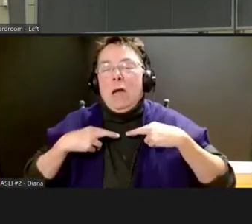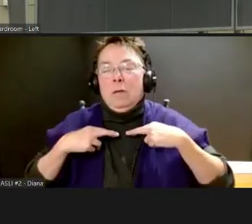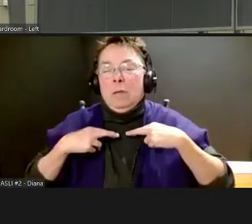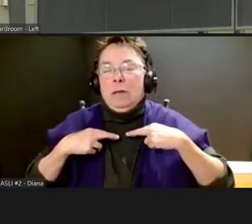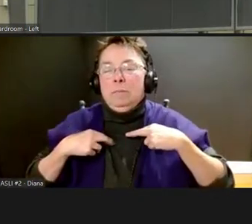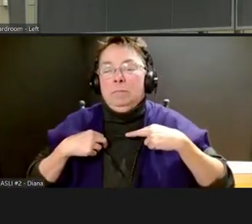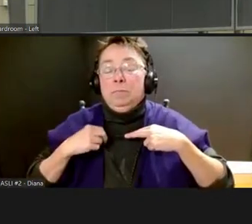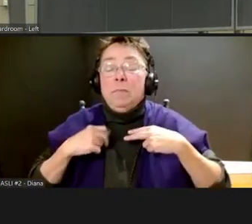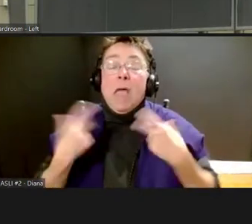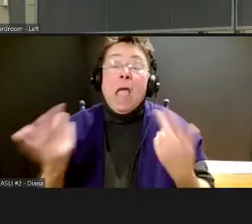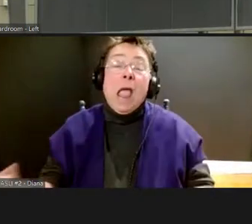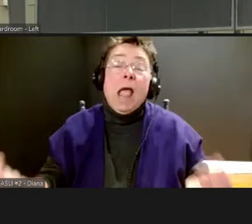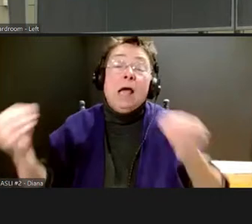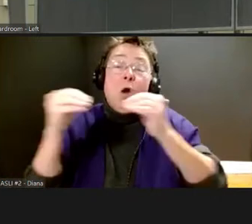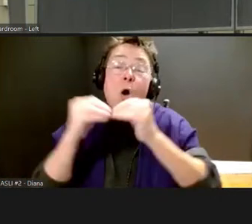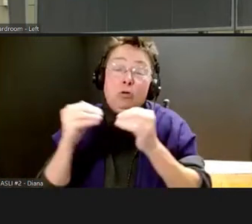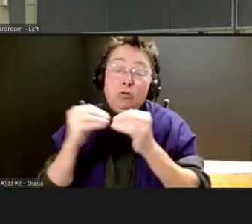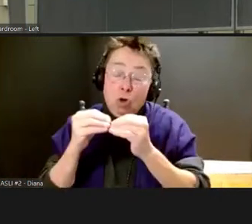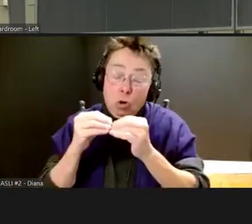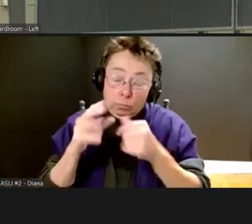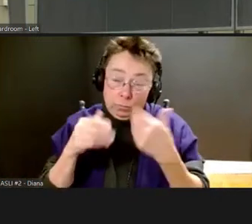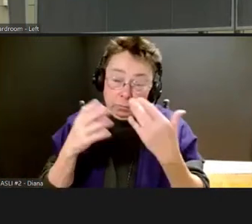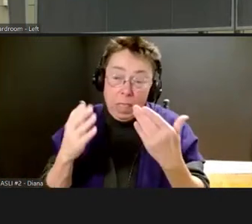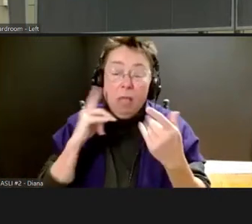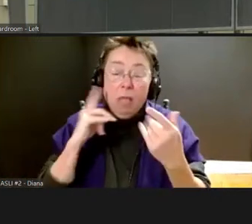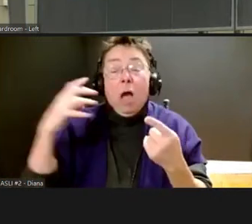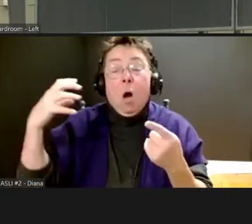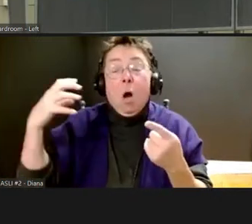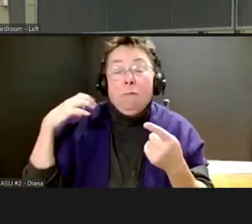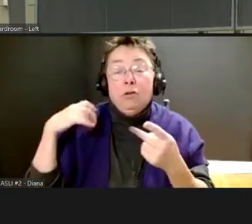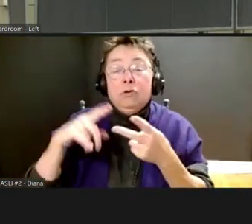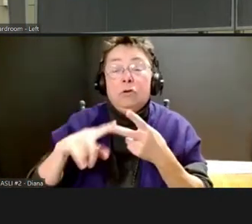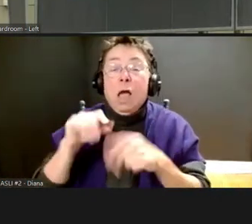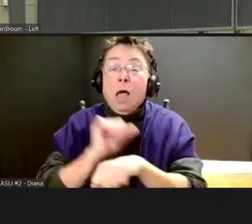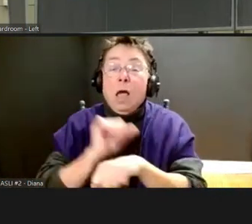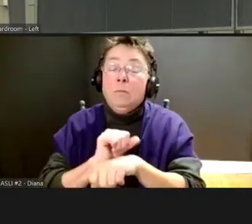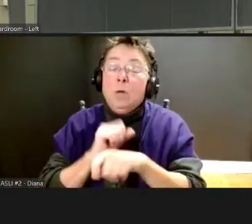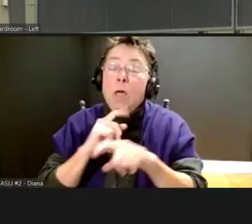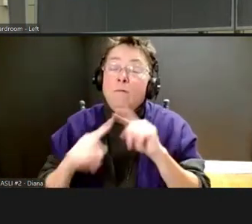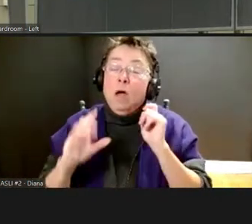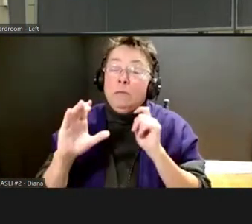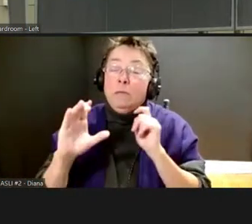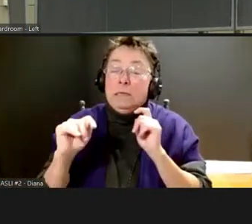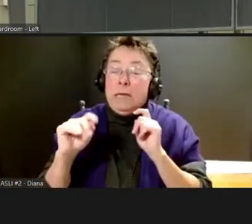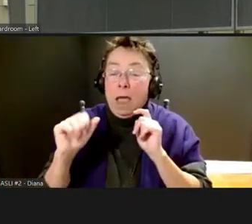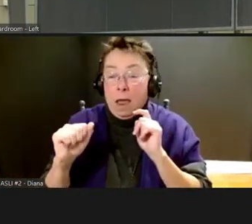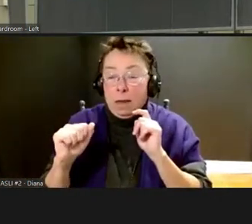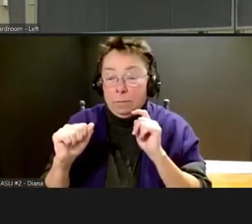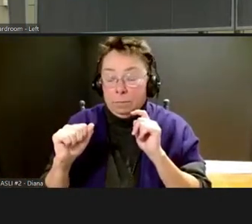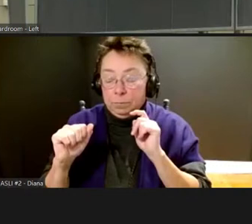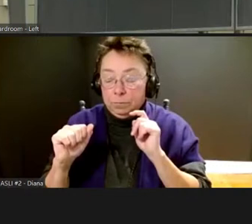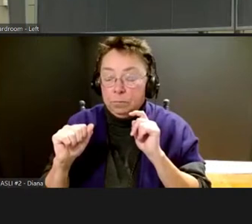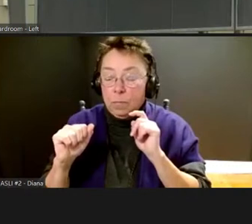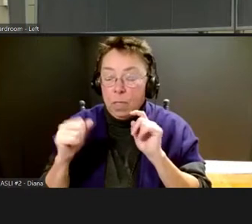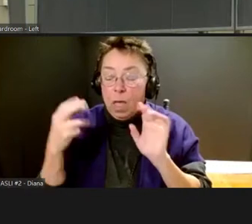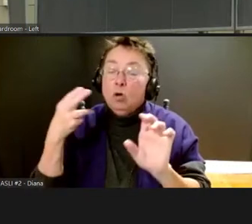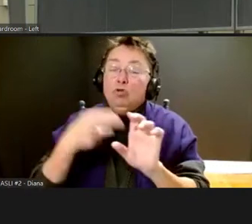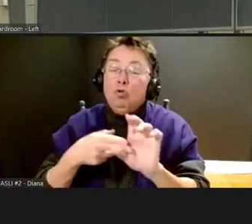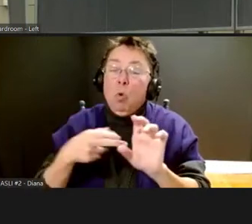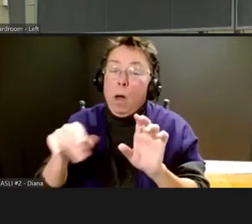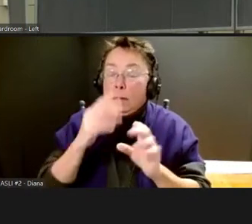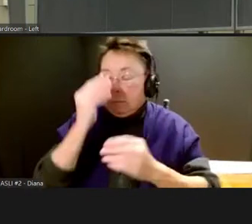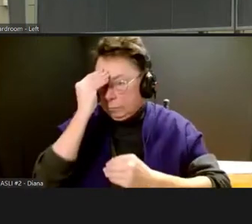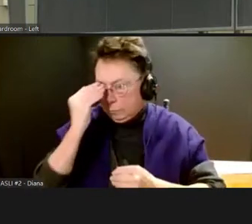Be it further resolved that the officers and employees of the Chicago Transit Authority join in this expression